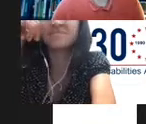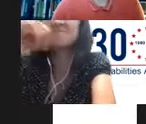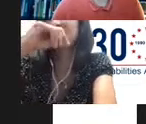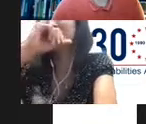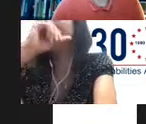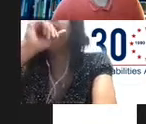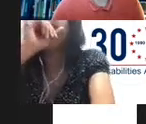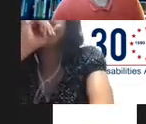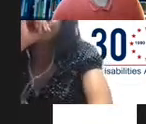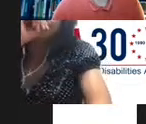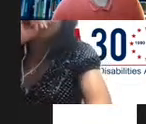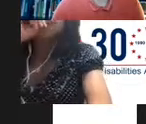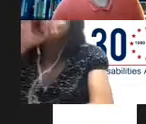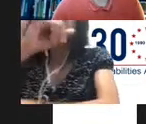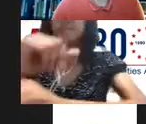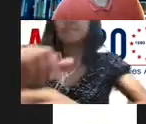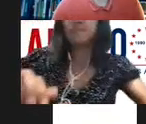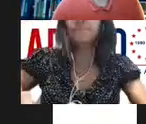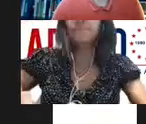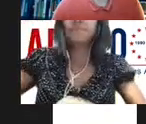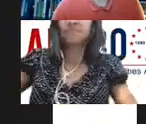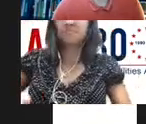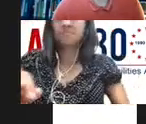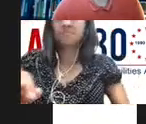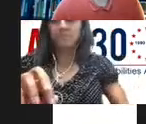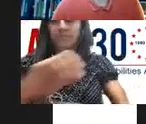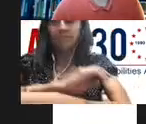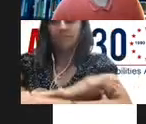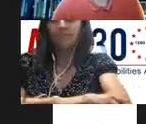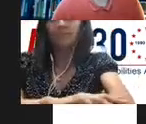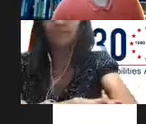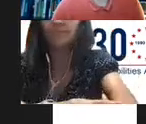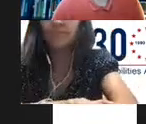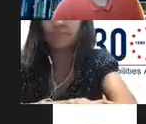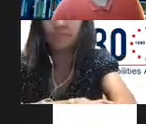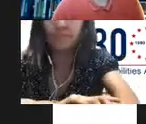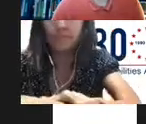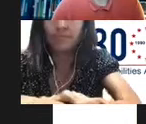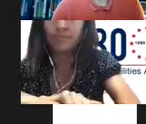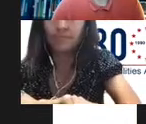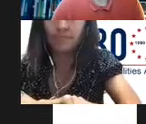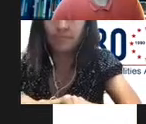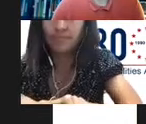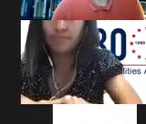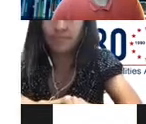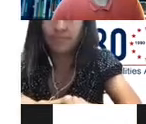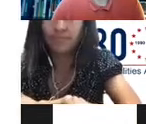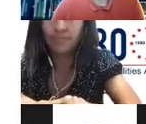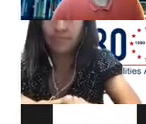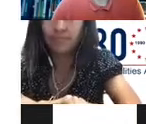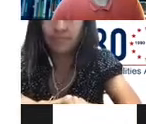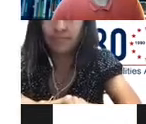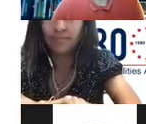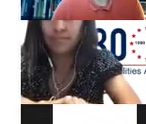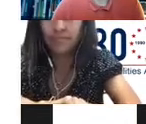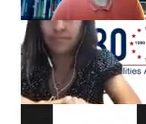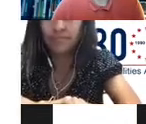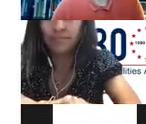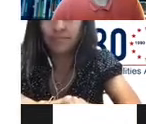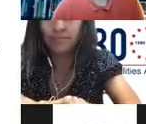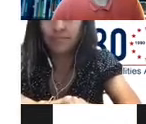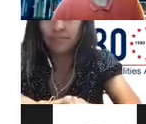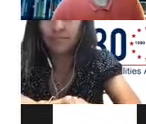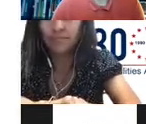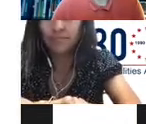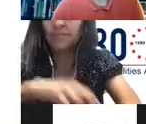chat, and all those commands are going to be down here at the bottom of your Zoom window. So let's go ahead, we'll click on participants. Now this is going to show